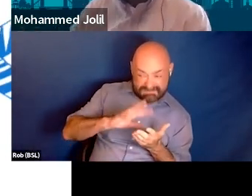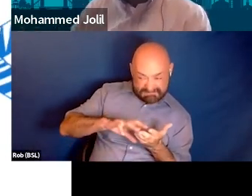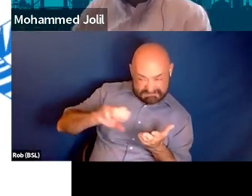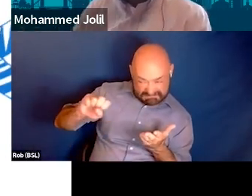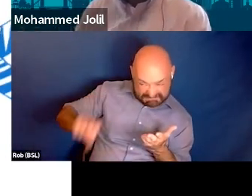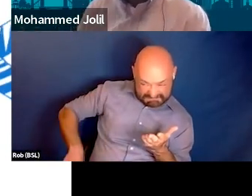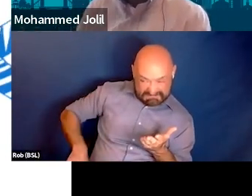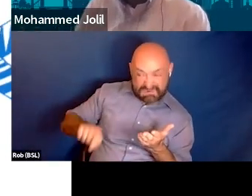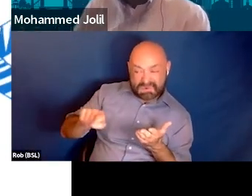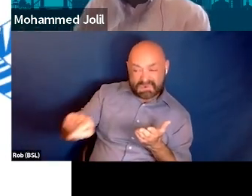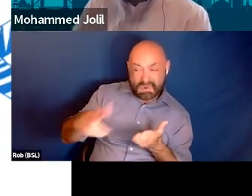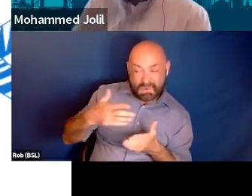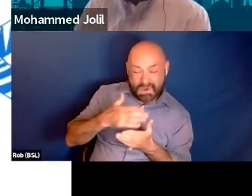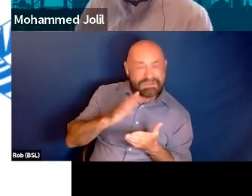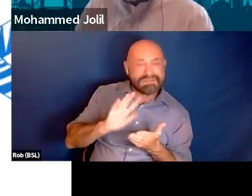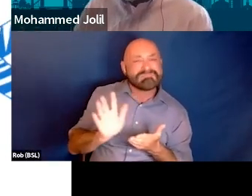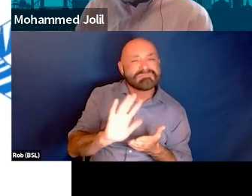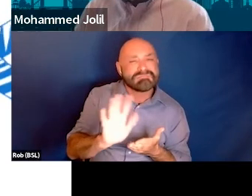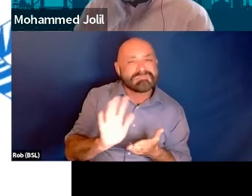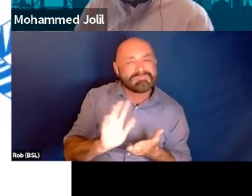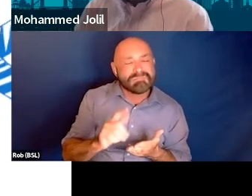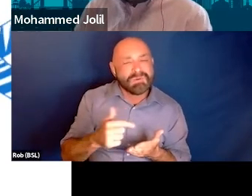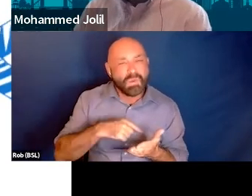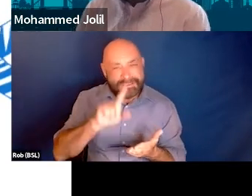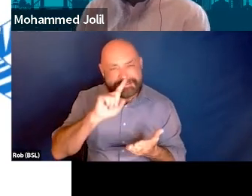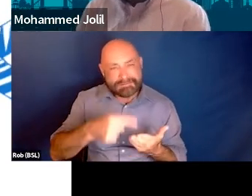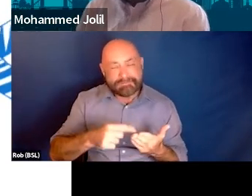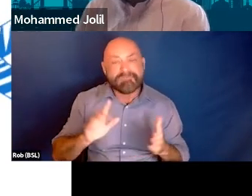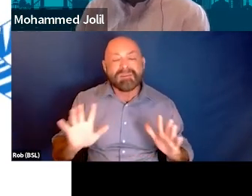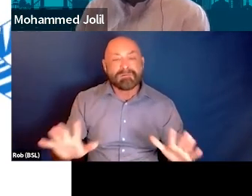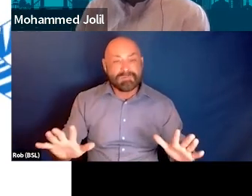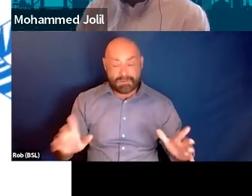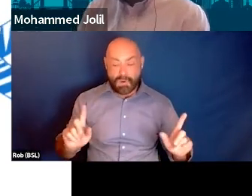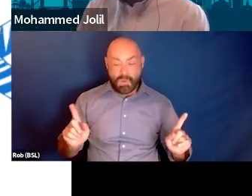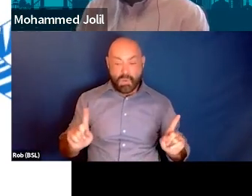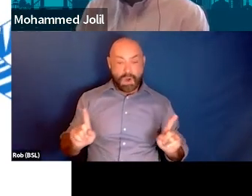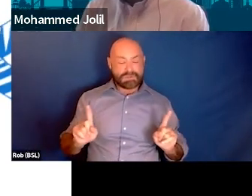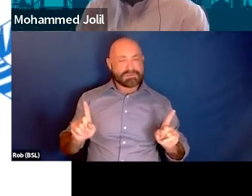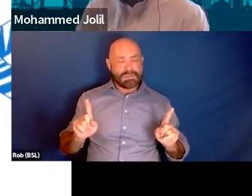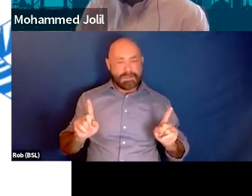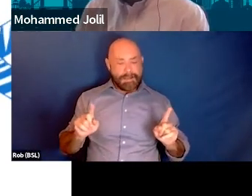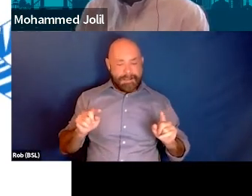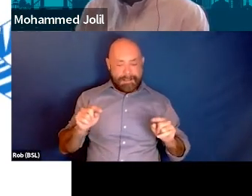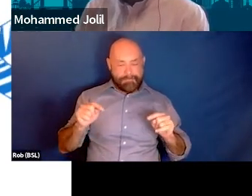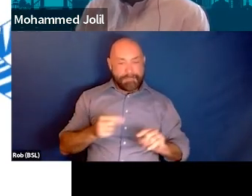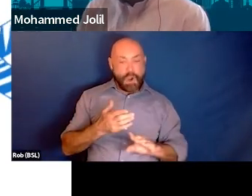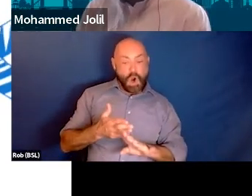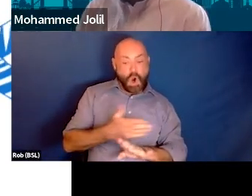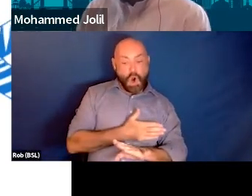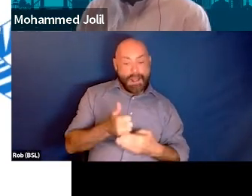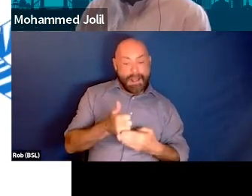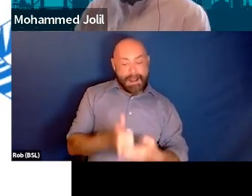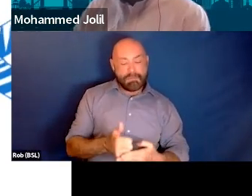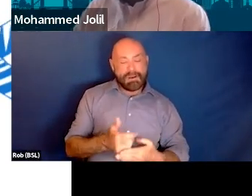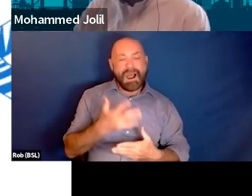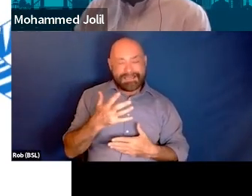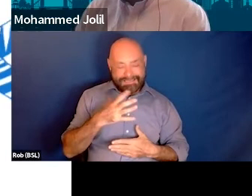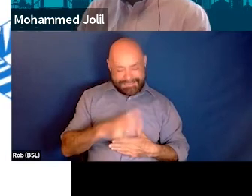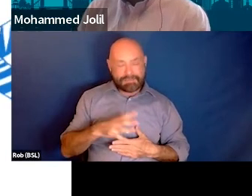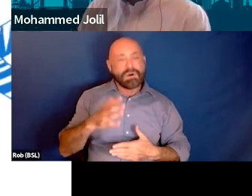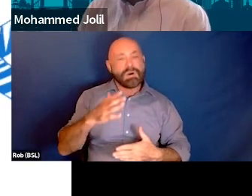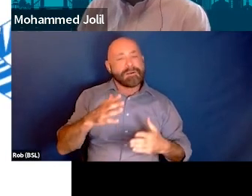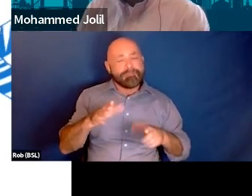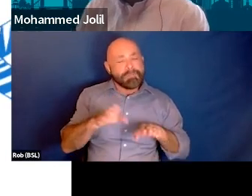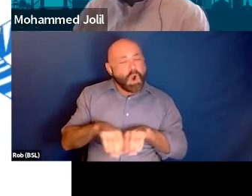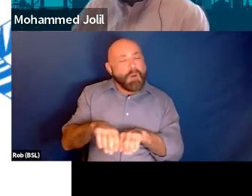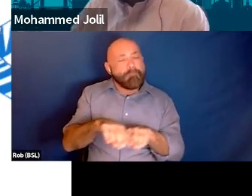So what we then decided to do was think about common behaviours that we wanted in early help, and started to define